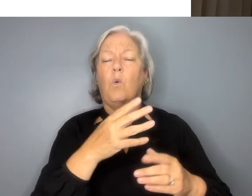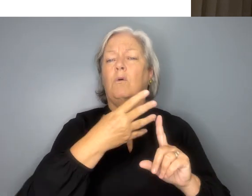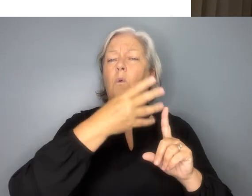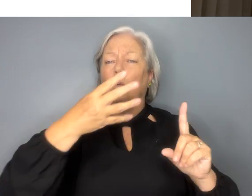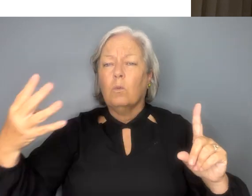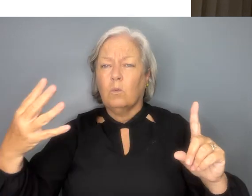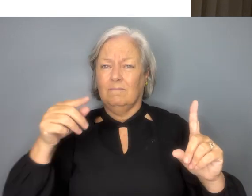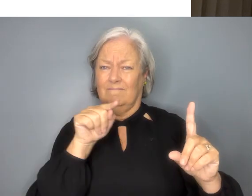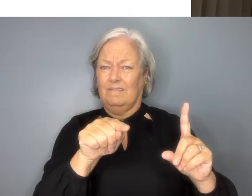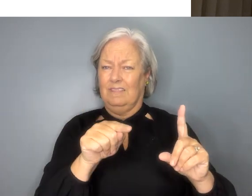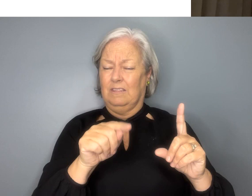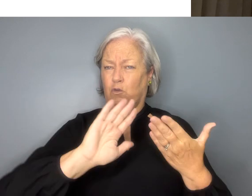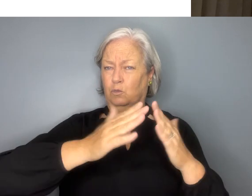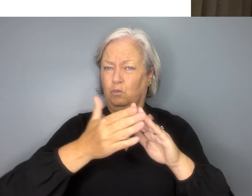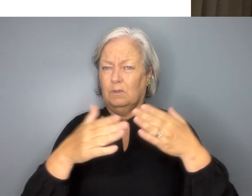LGBTIQA+ and